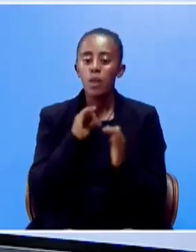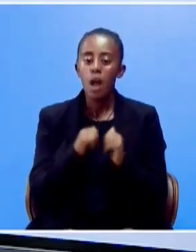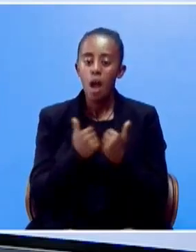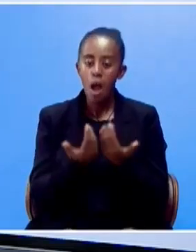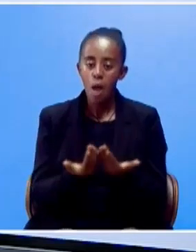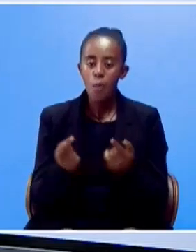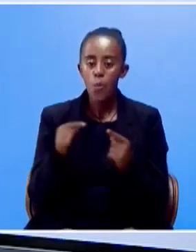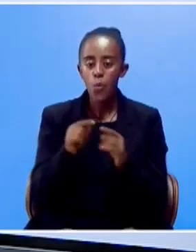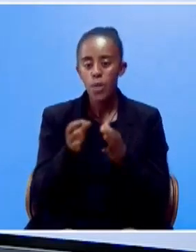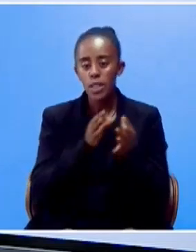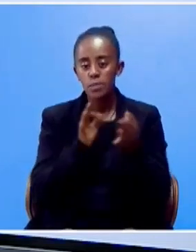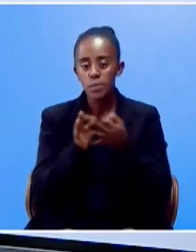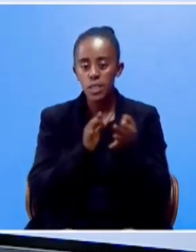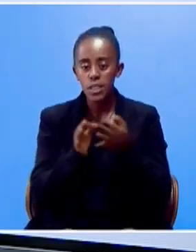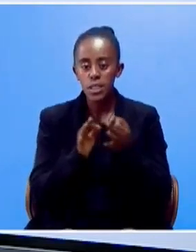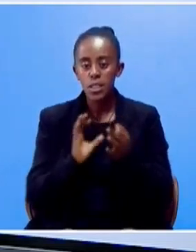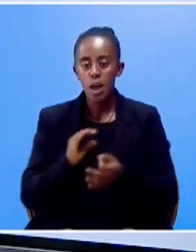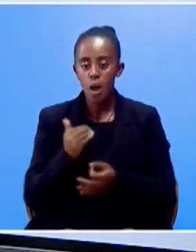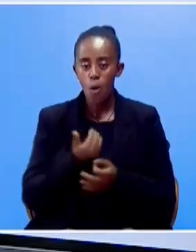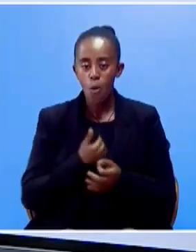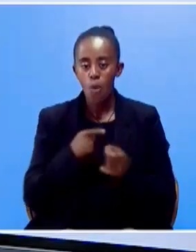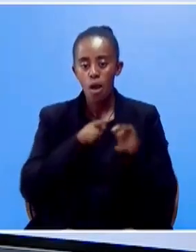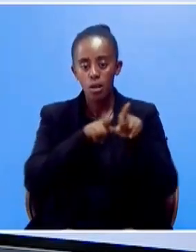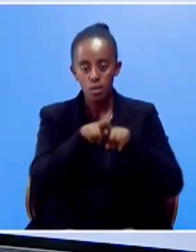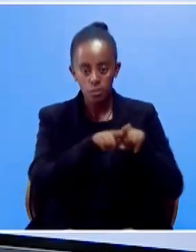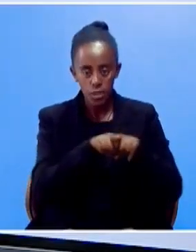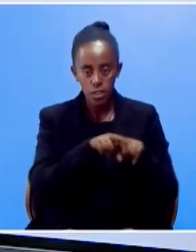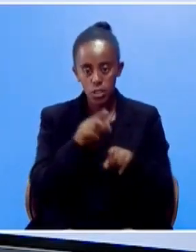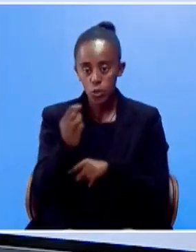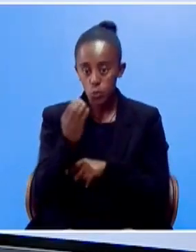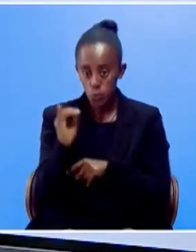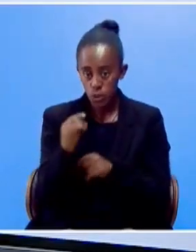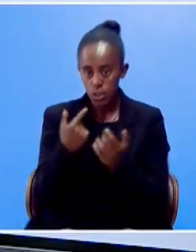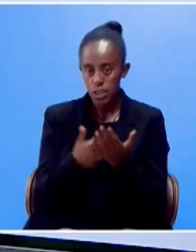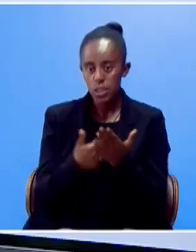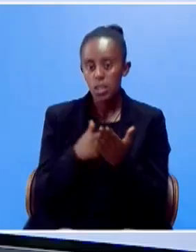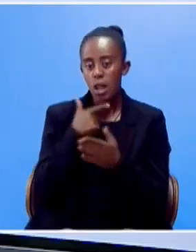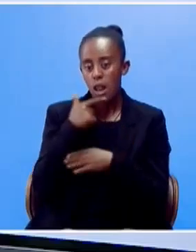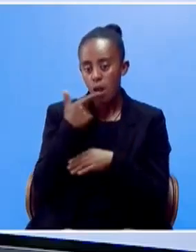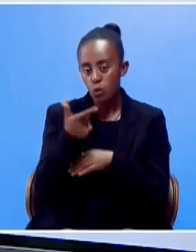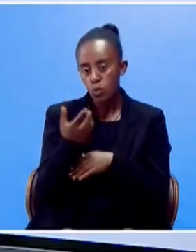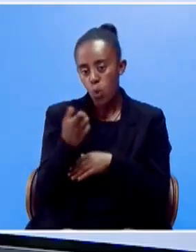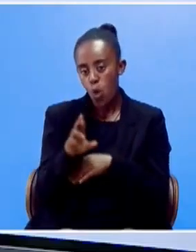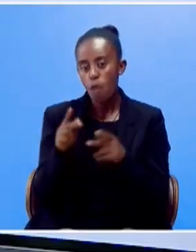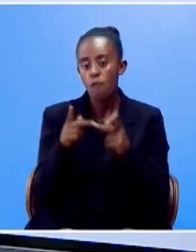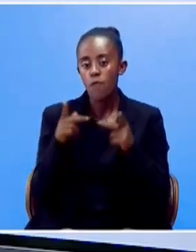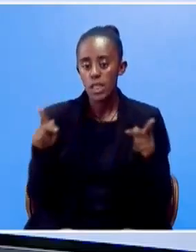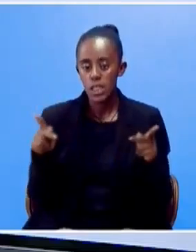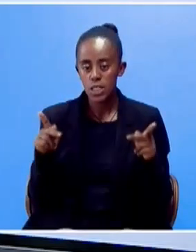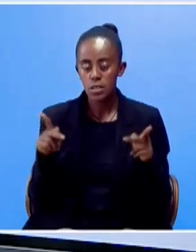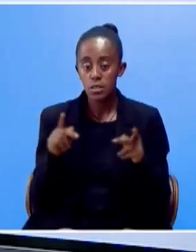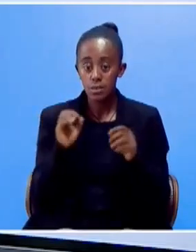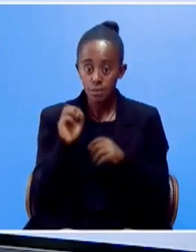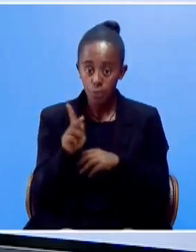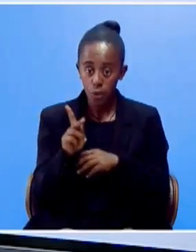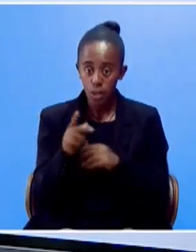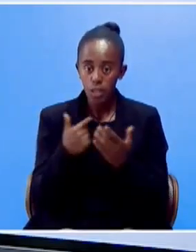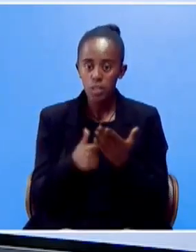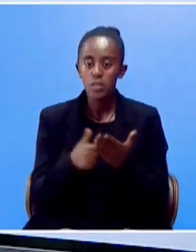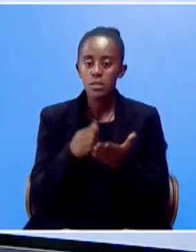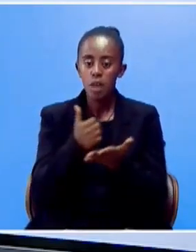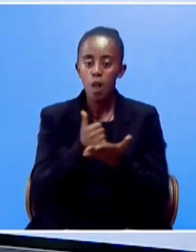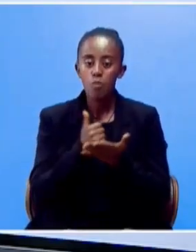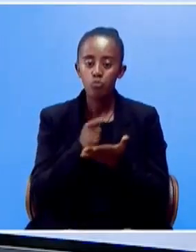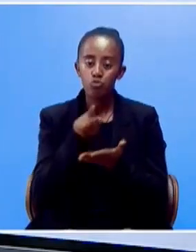we express what? Our agreement using these language items or phrases. Okay, this helps you